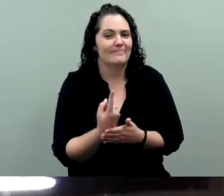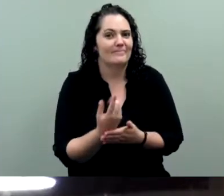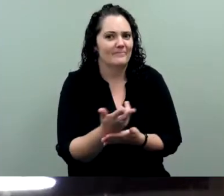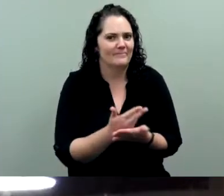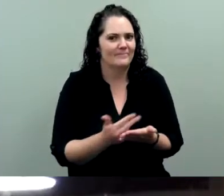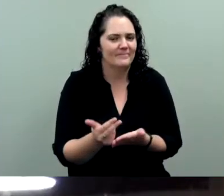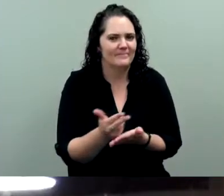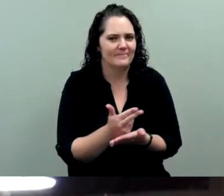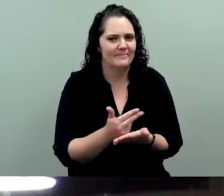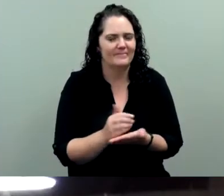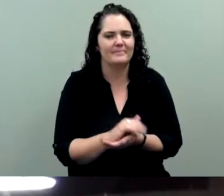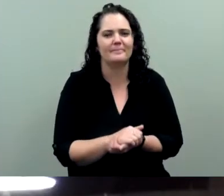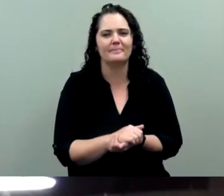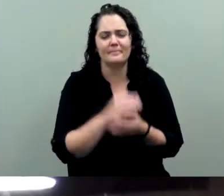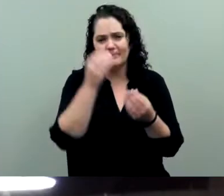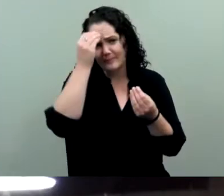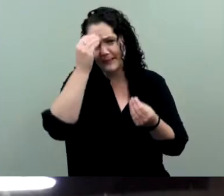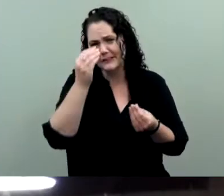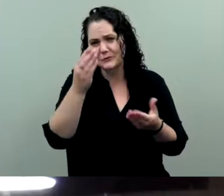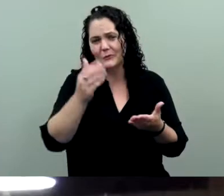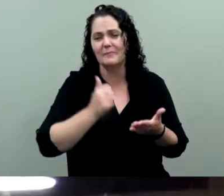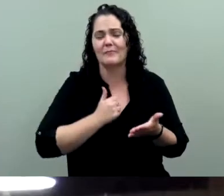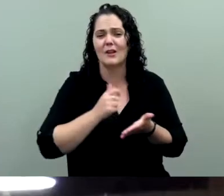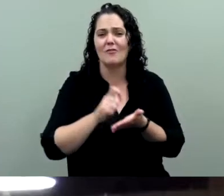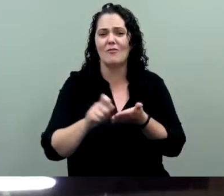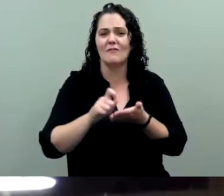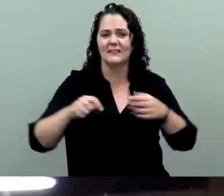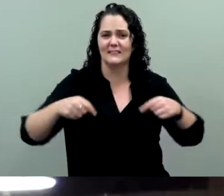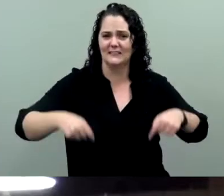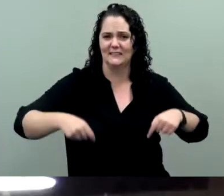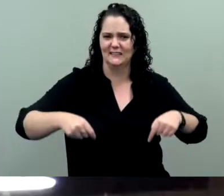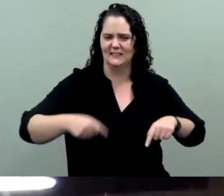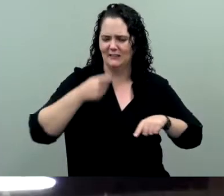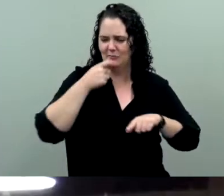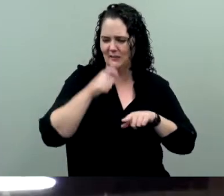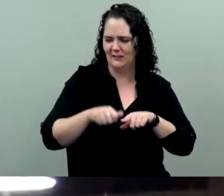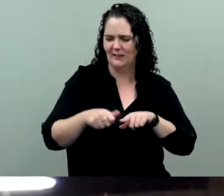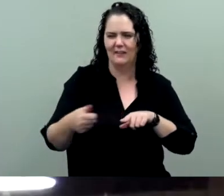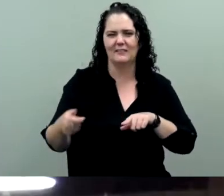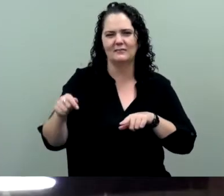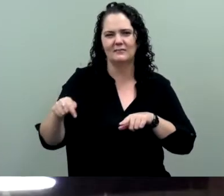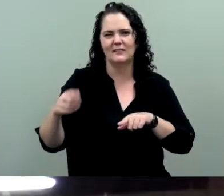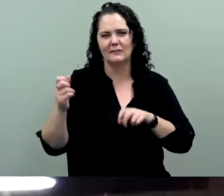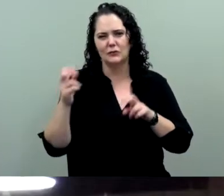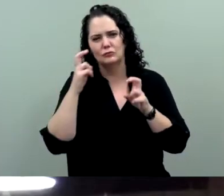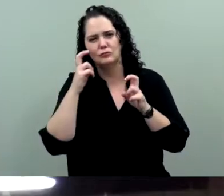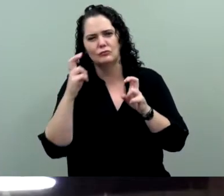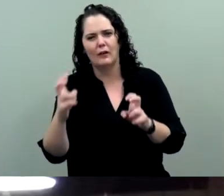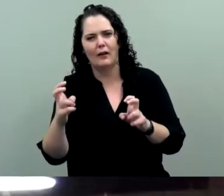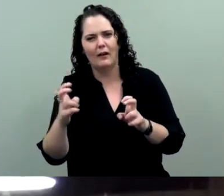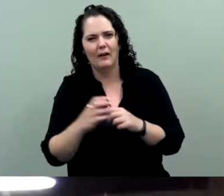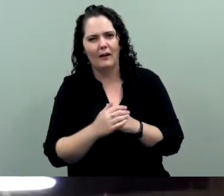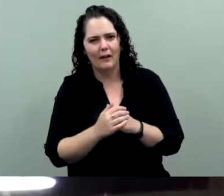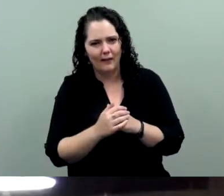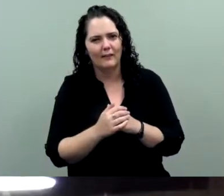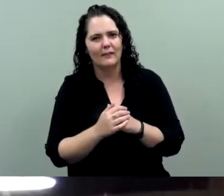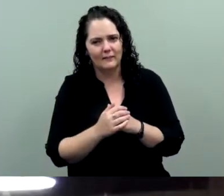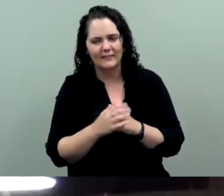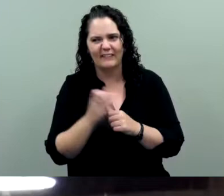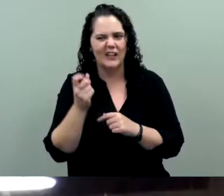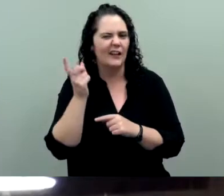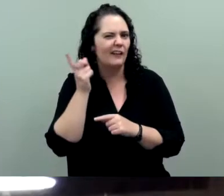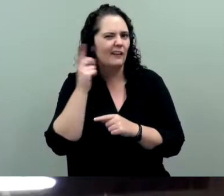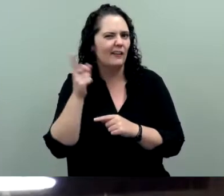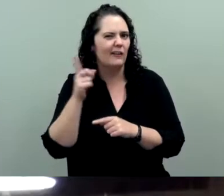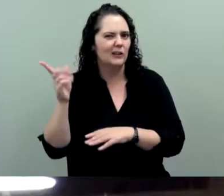studio sits adjacent to the train tracks. Queensland Rail was out there trimming all the trees this morning, which makes me think that maybe there won't be trains